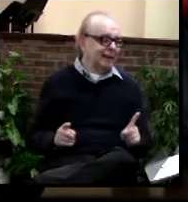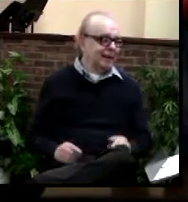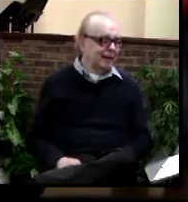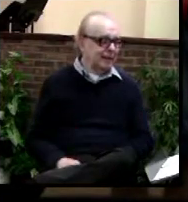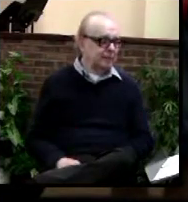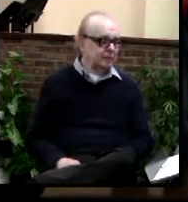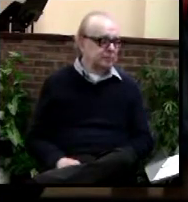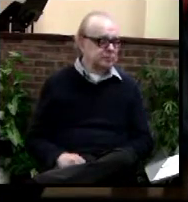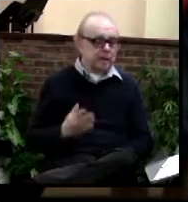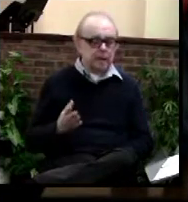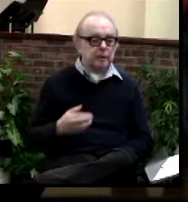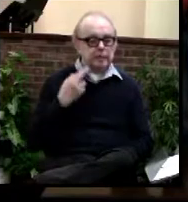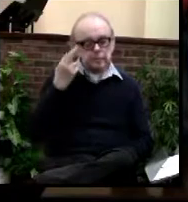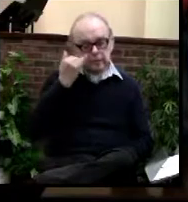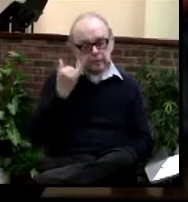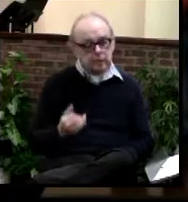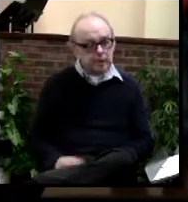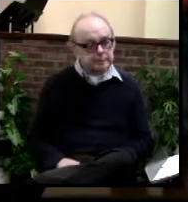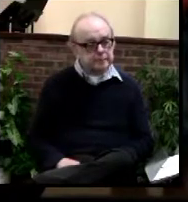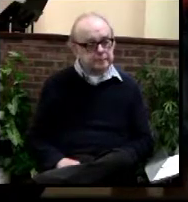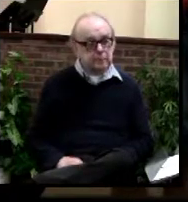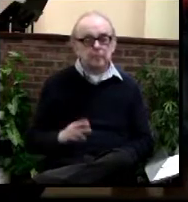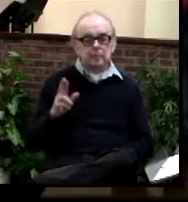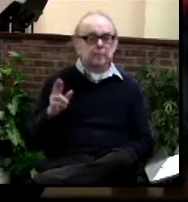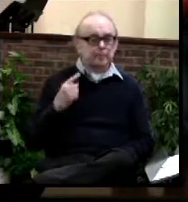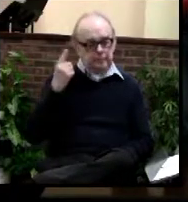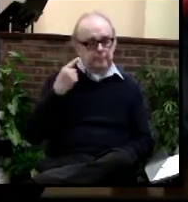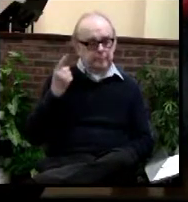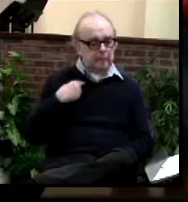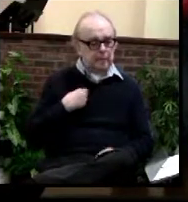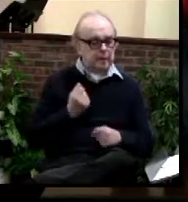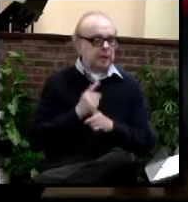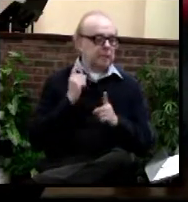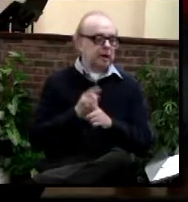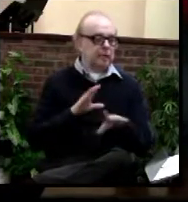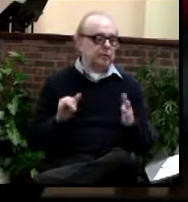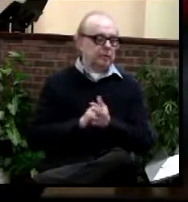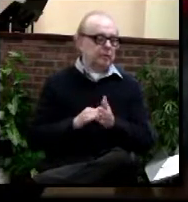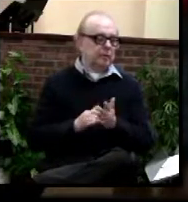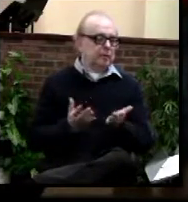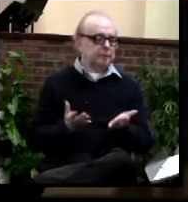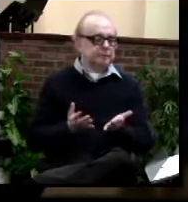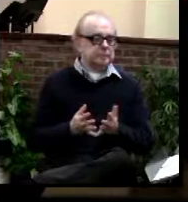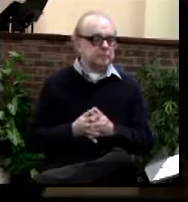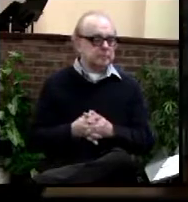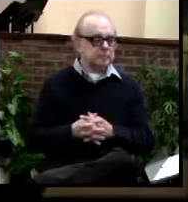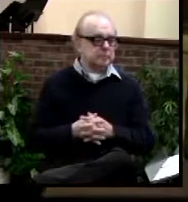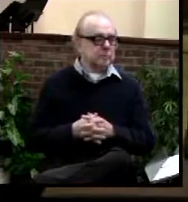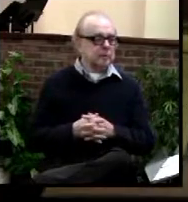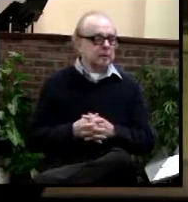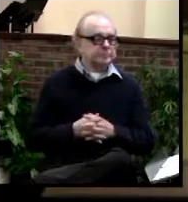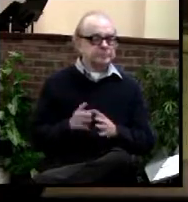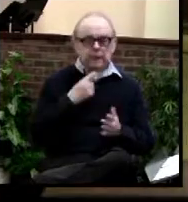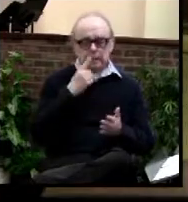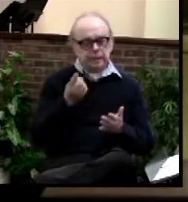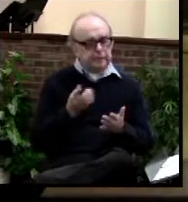here's the reason why. Or I think I'm justified in this, or I think I'm justified in this, that. Let me say this to